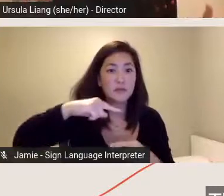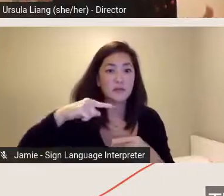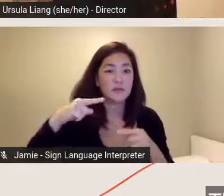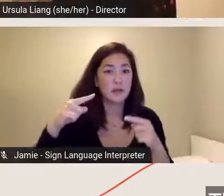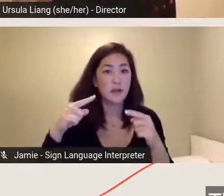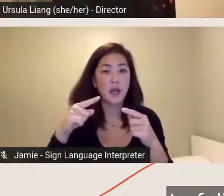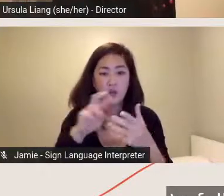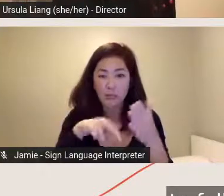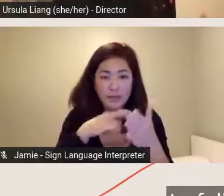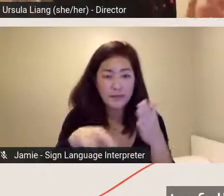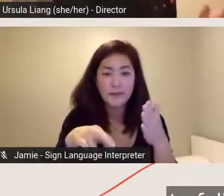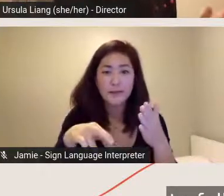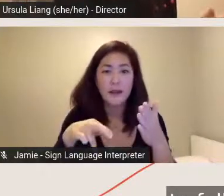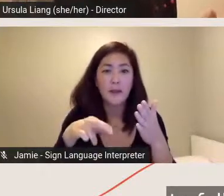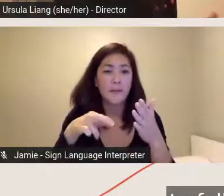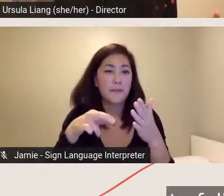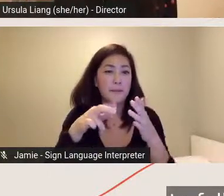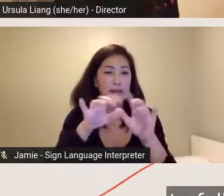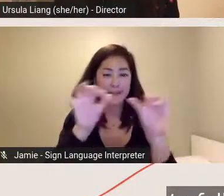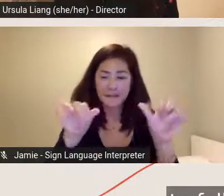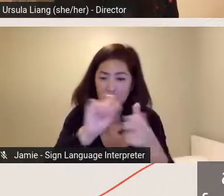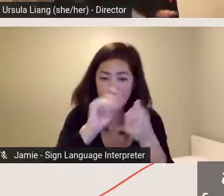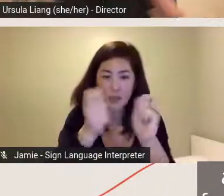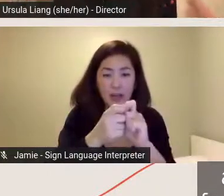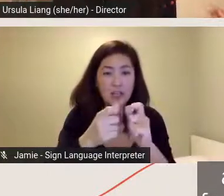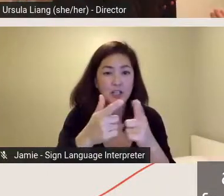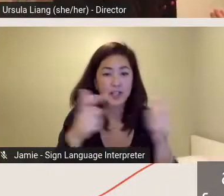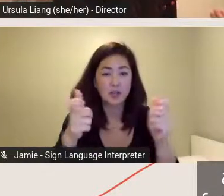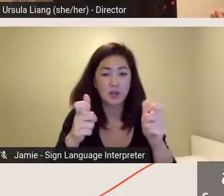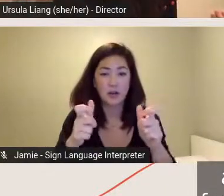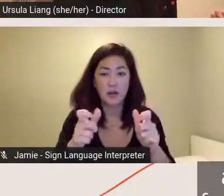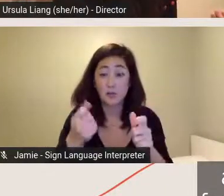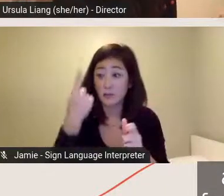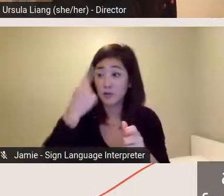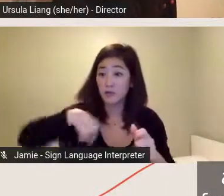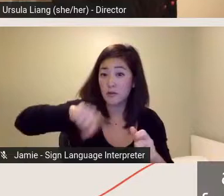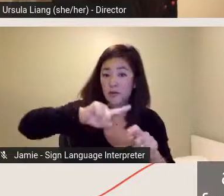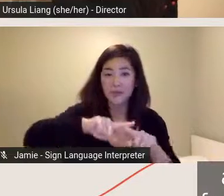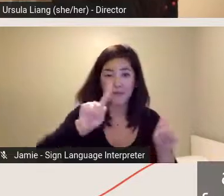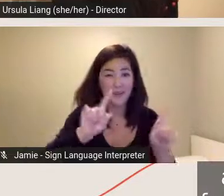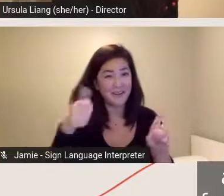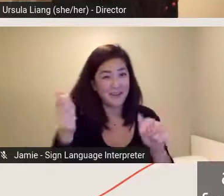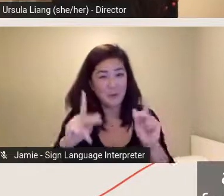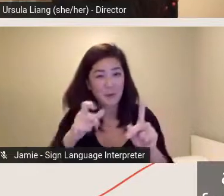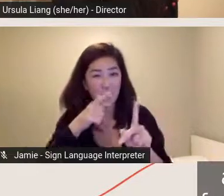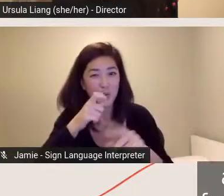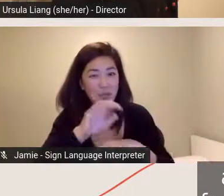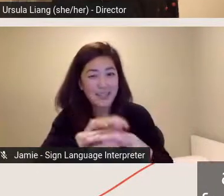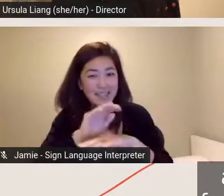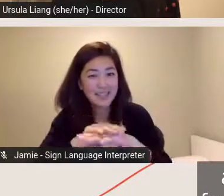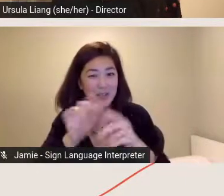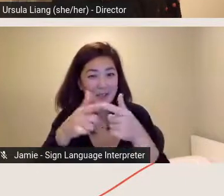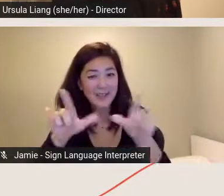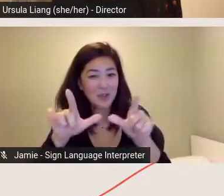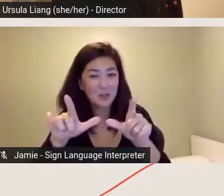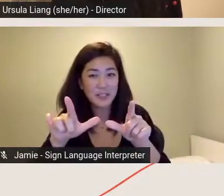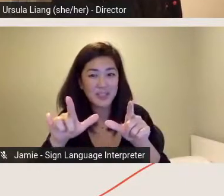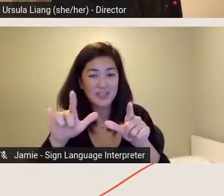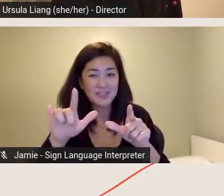big concepts to folks who don't have the language and don't have the cultural foundation in American values.